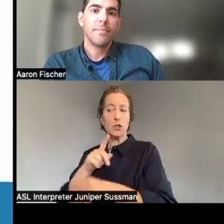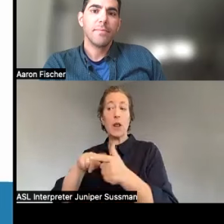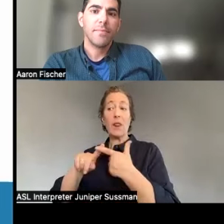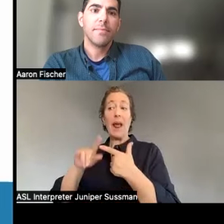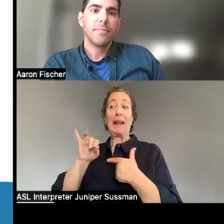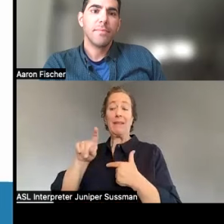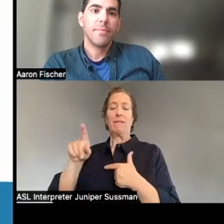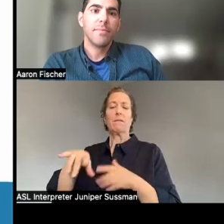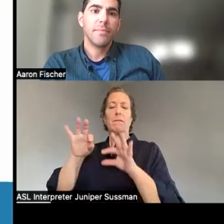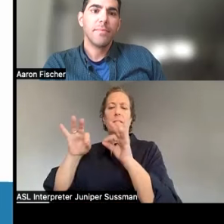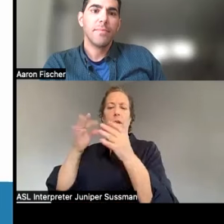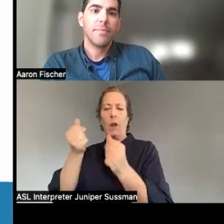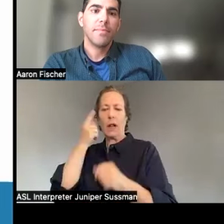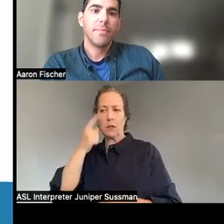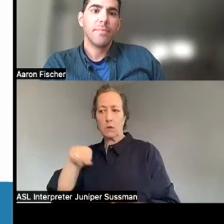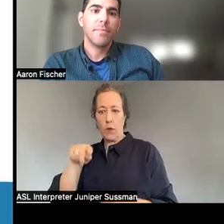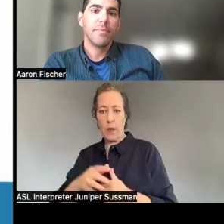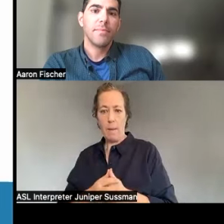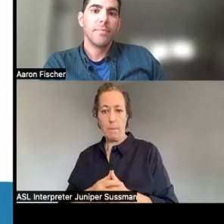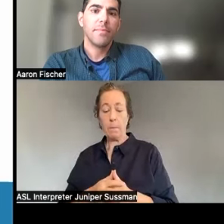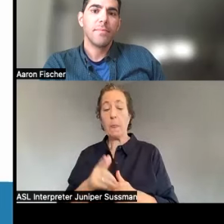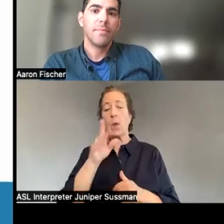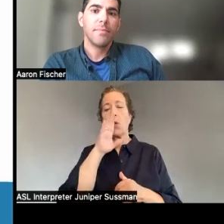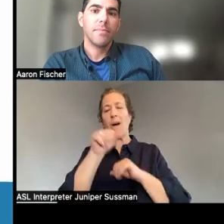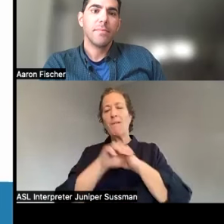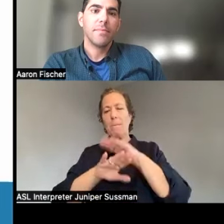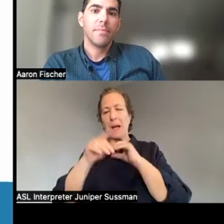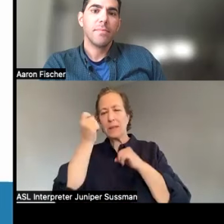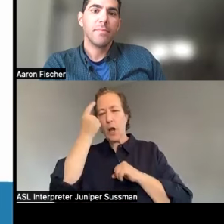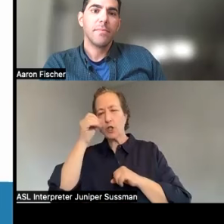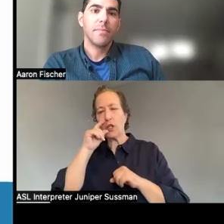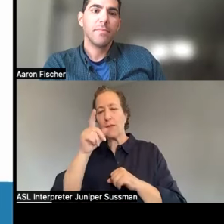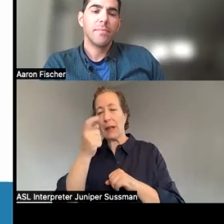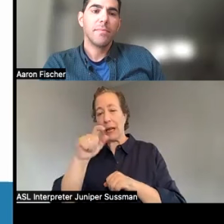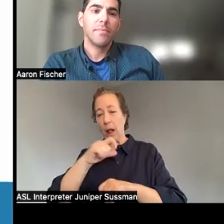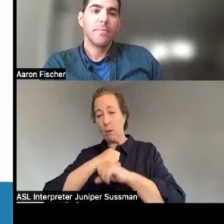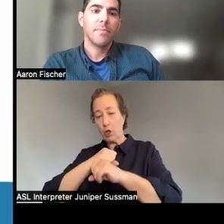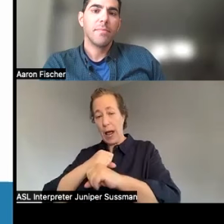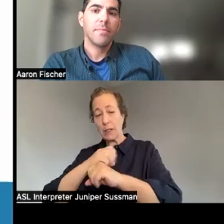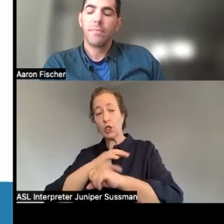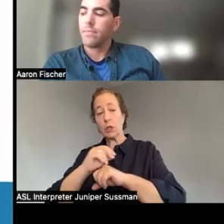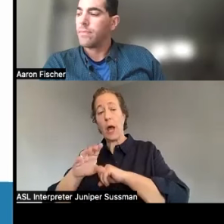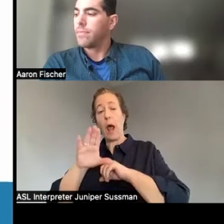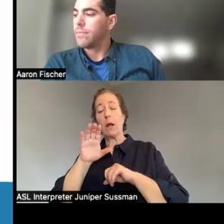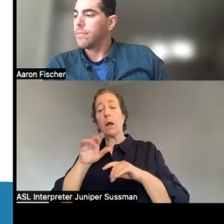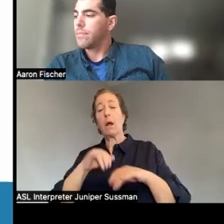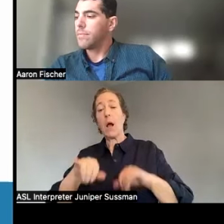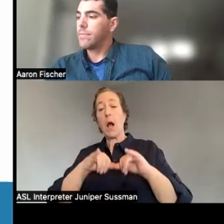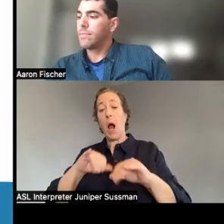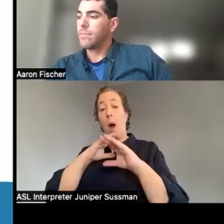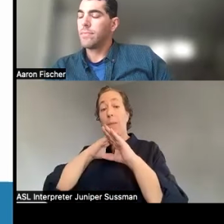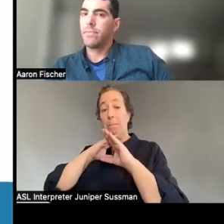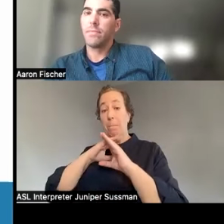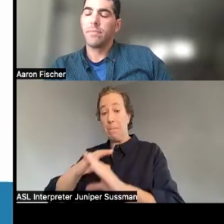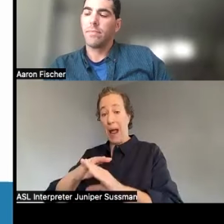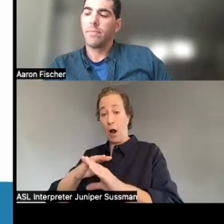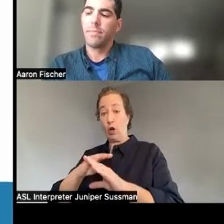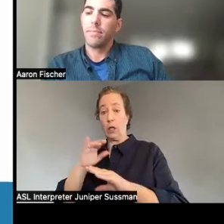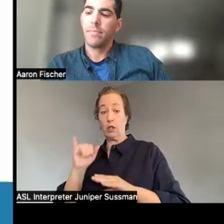activities. You'll have a basic understanding of the legal protections and the common barriers faced by those patients and clients who live